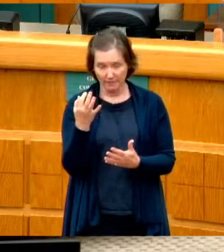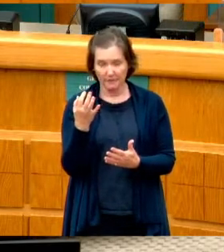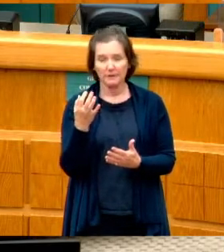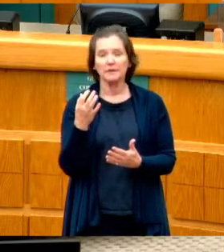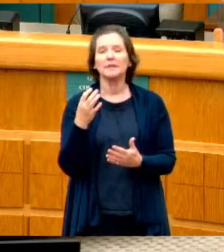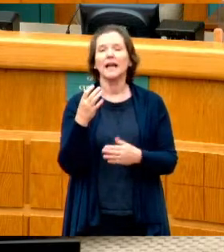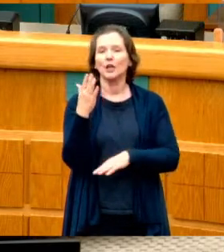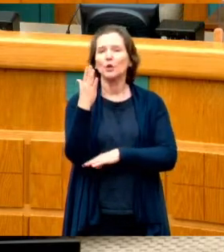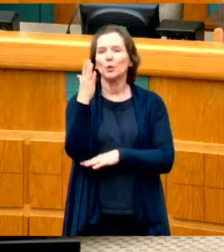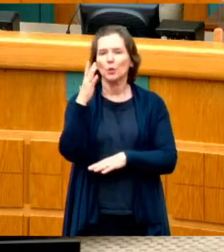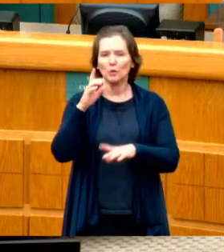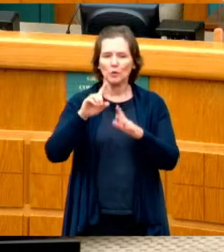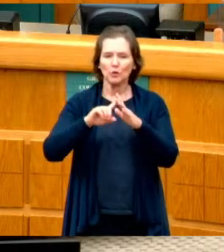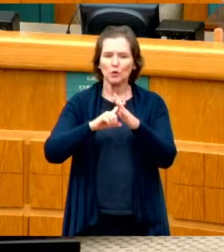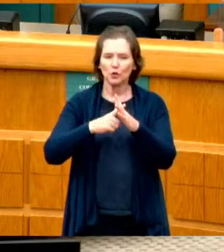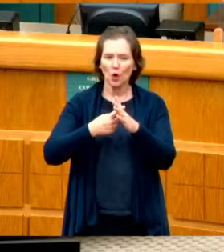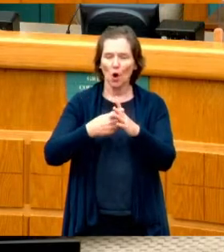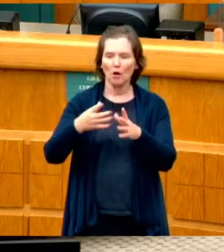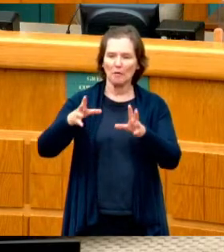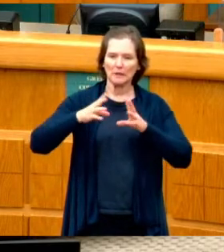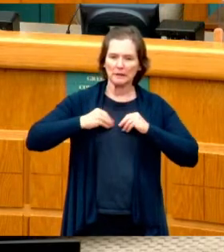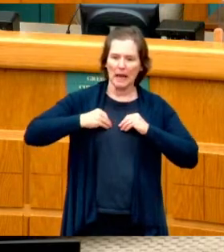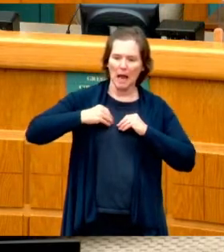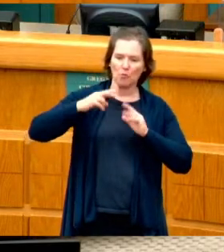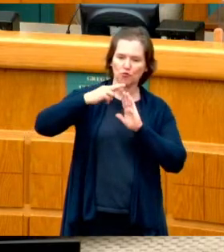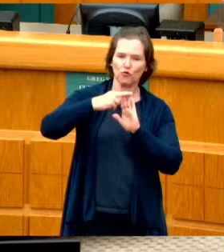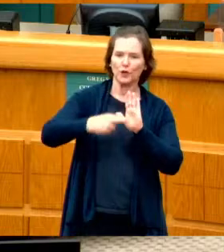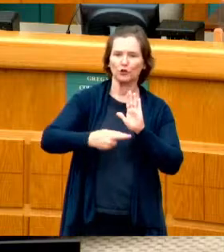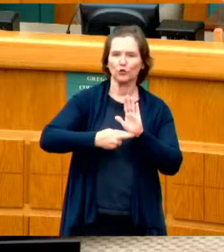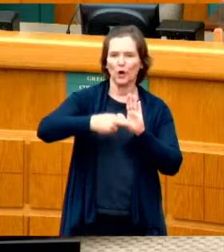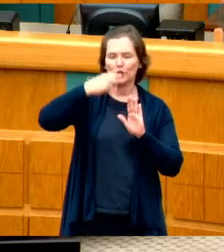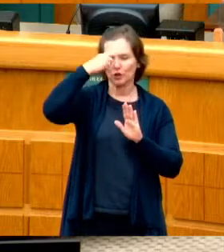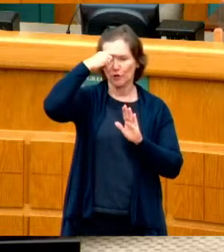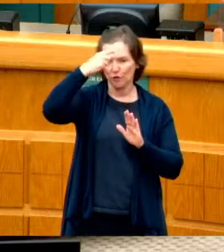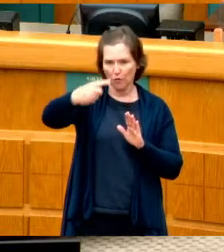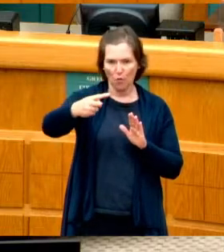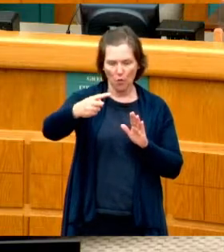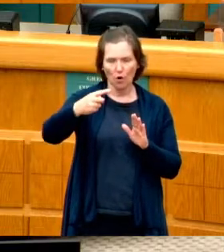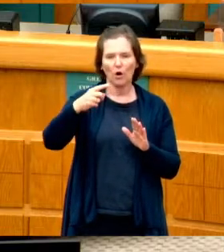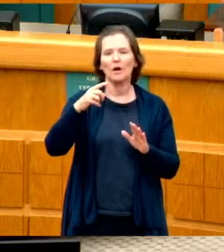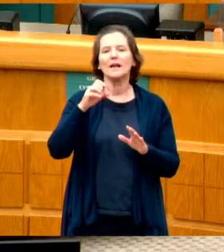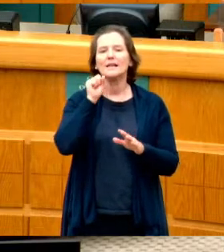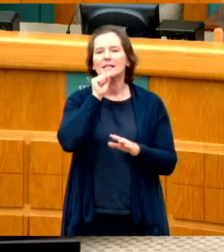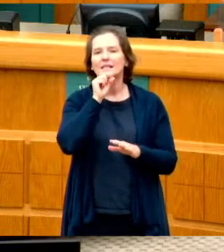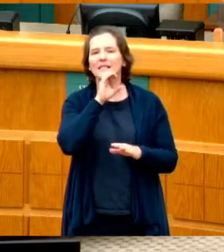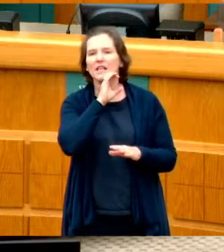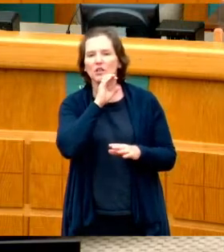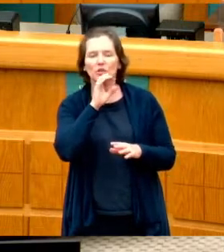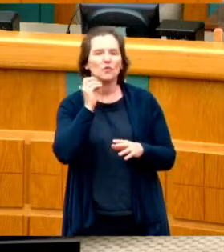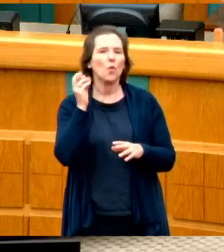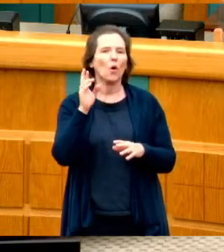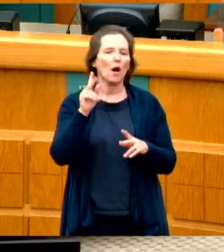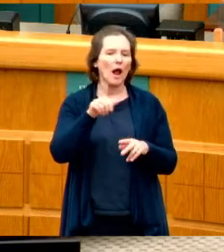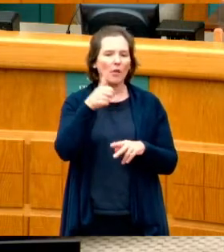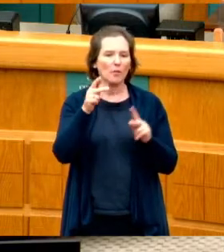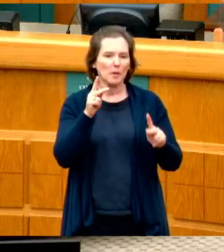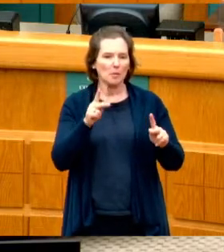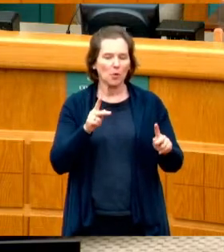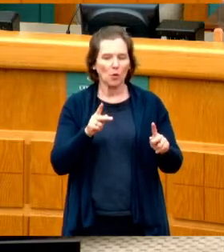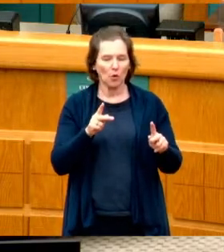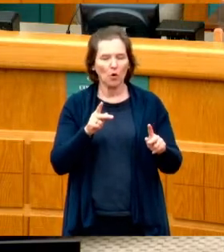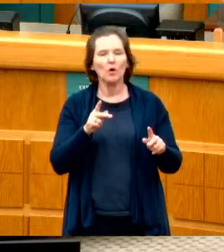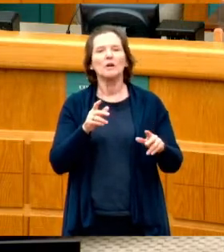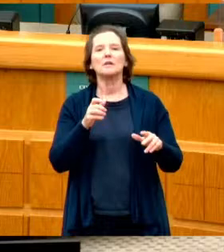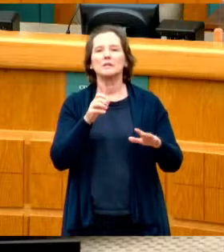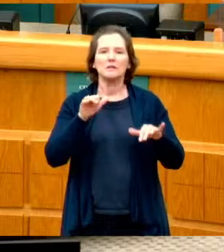their homes. Please keep in mind that the Save Our Seniors program can only operate when there is supply to administer.